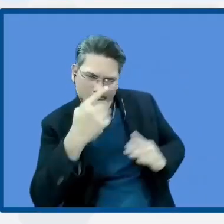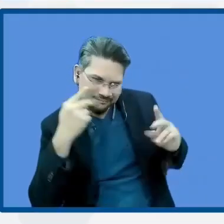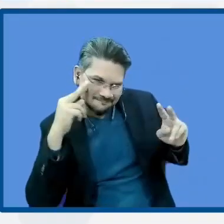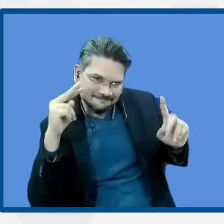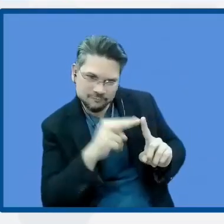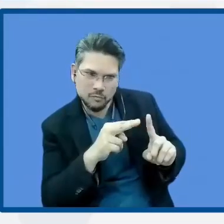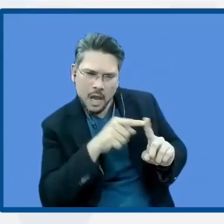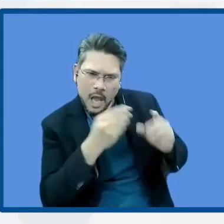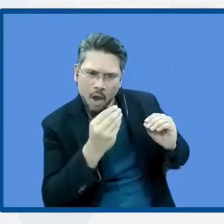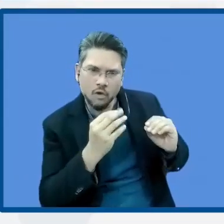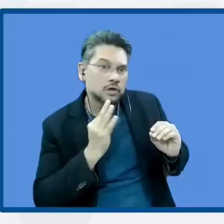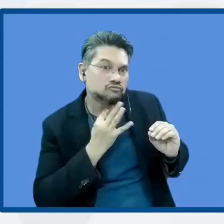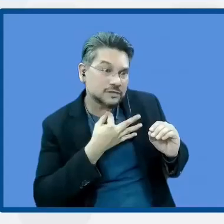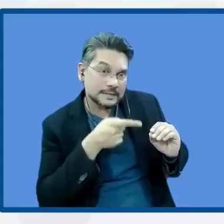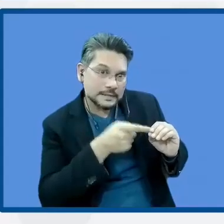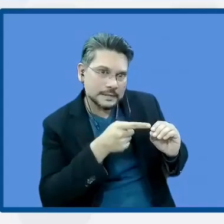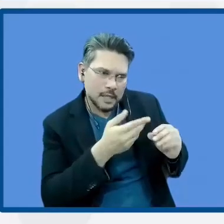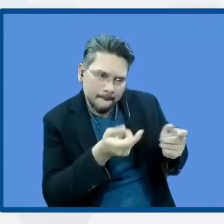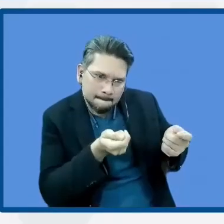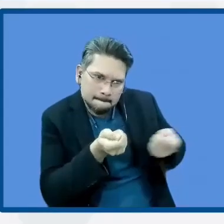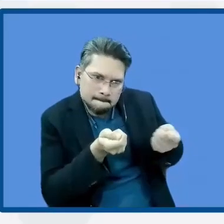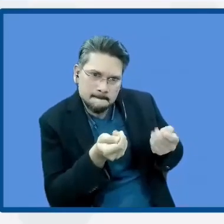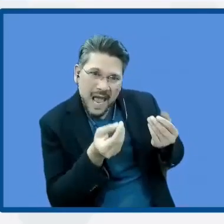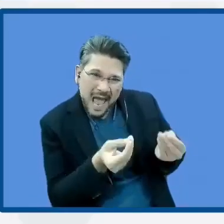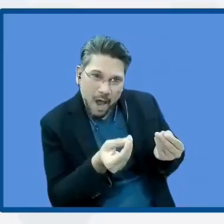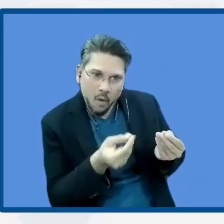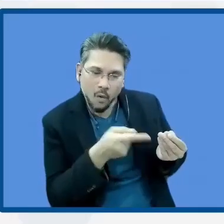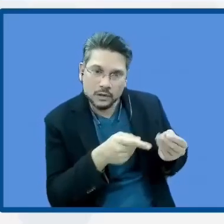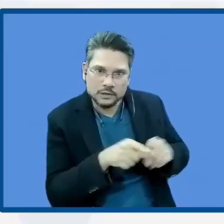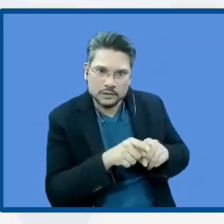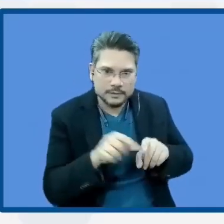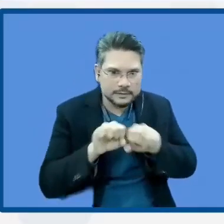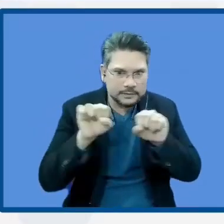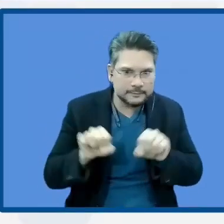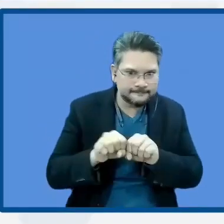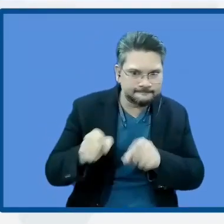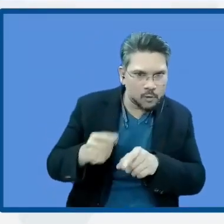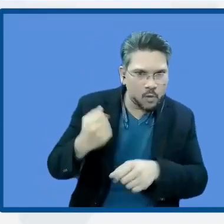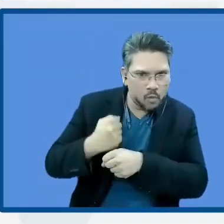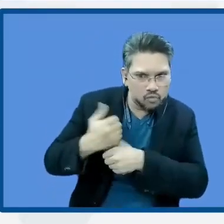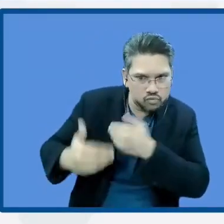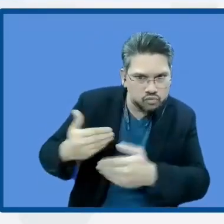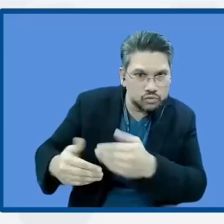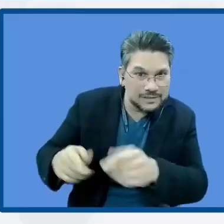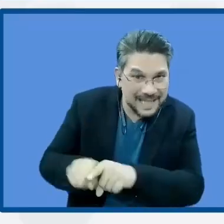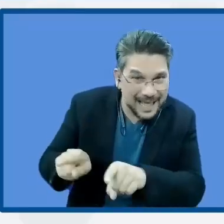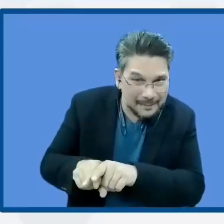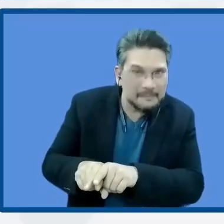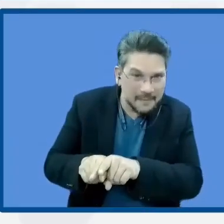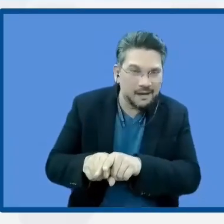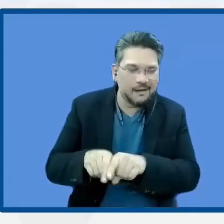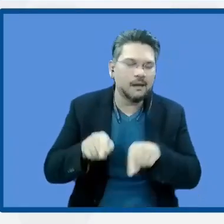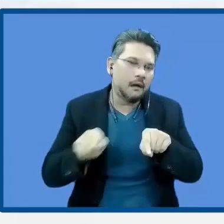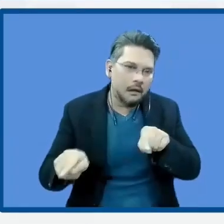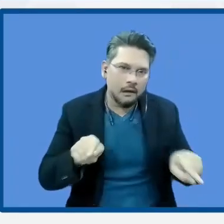be managed with a systemic approach, and we should insist in all the different components that